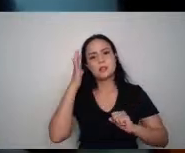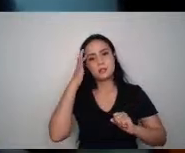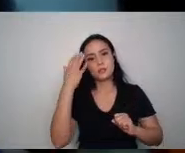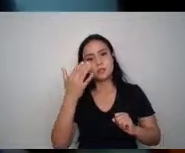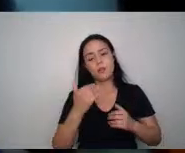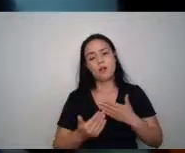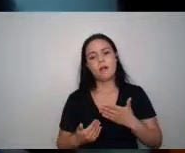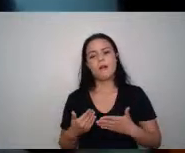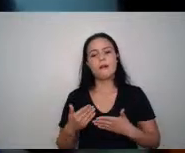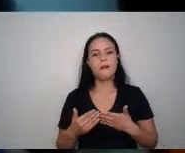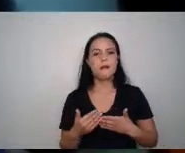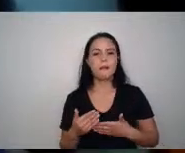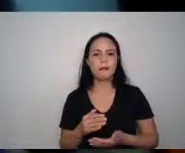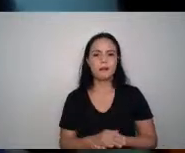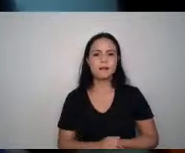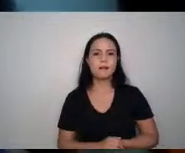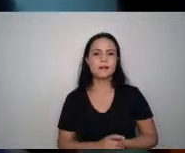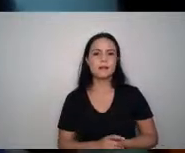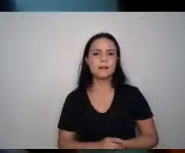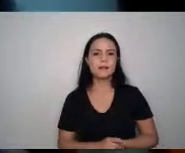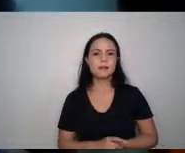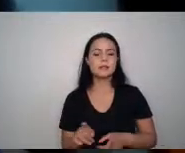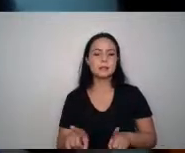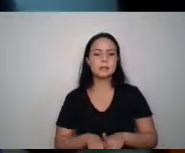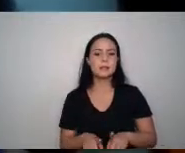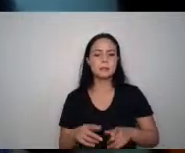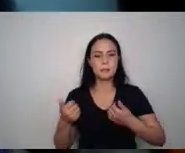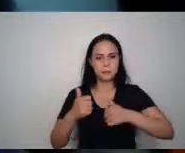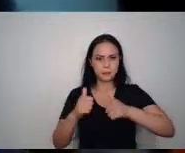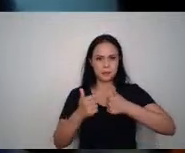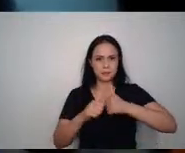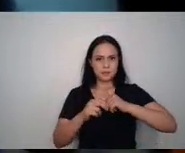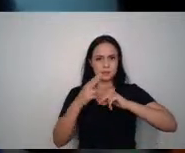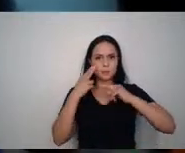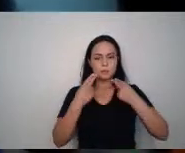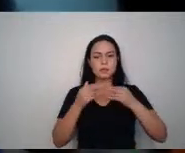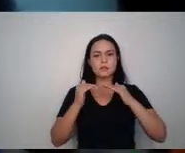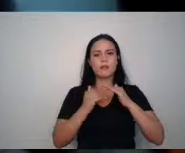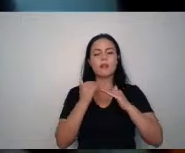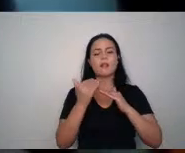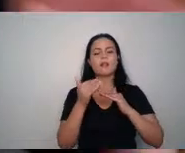That's why I have the possibility to do this.